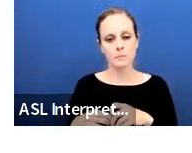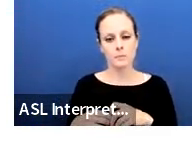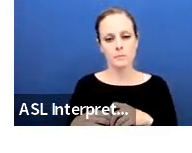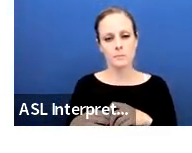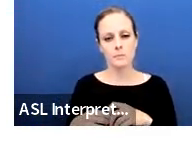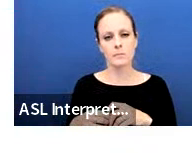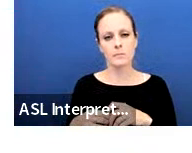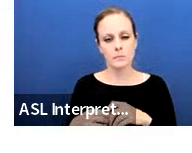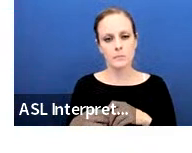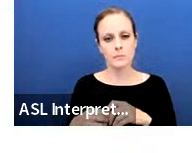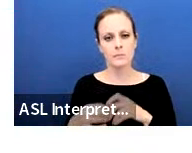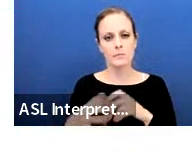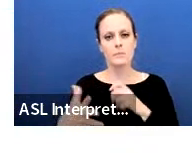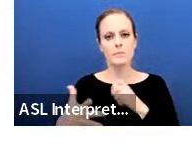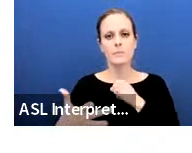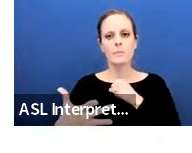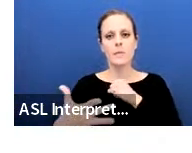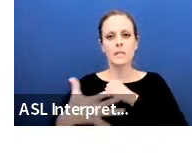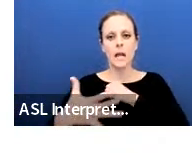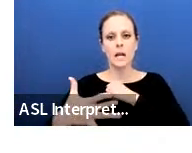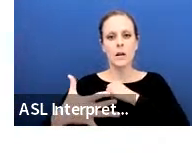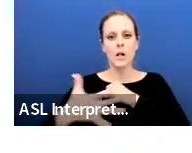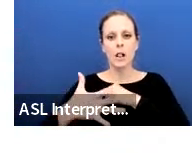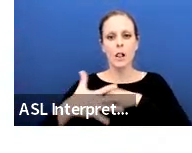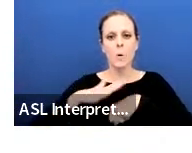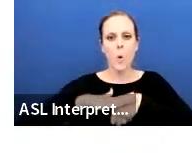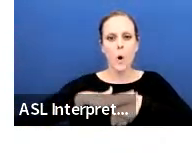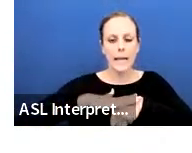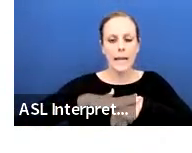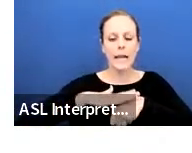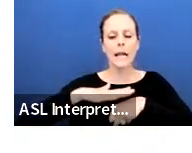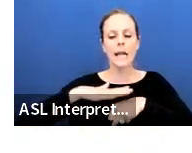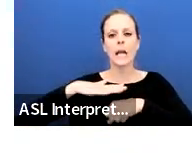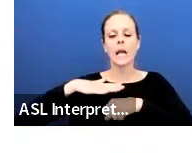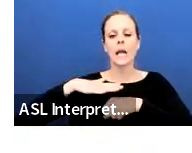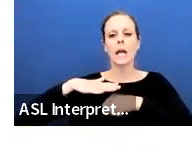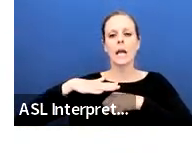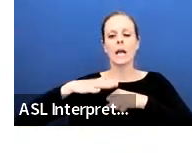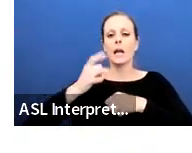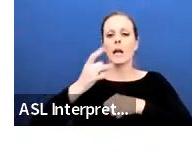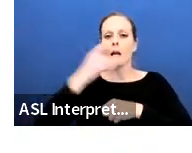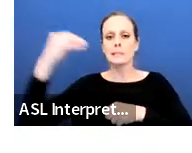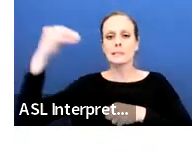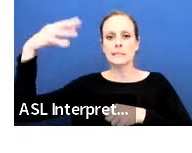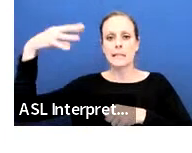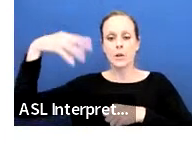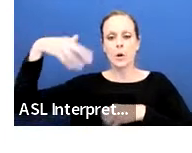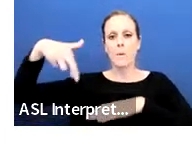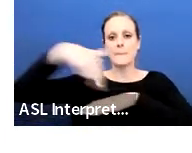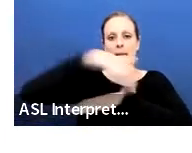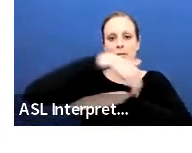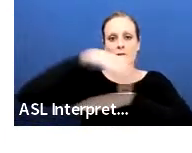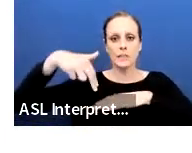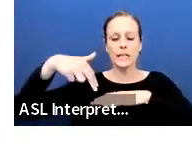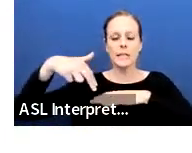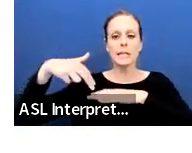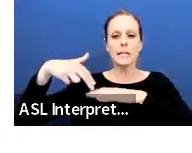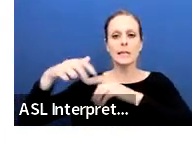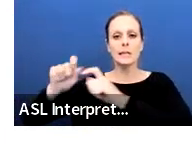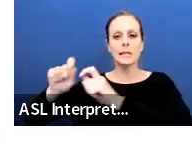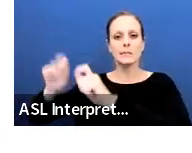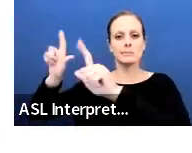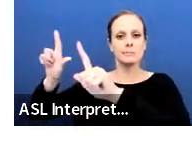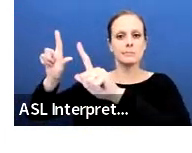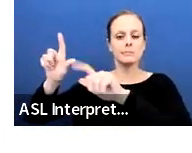installing accessible pedestrian signals, and other access features. Though our community is